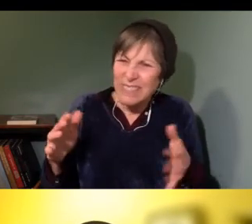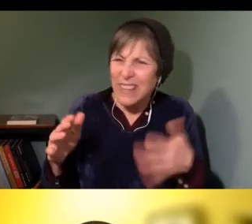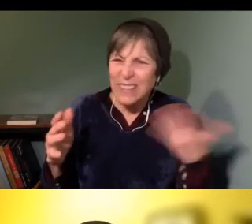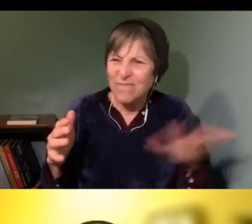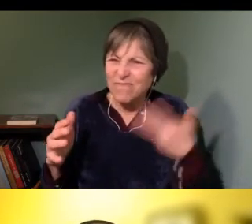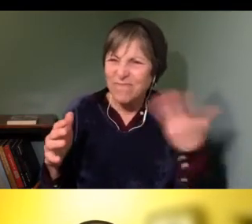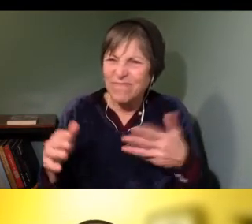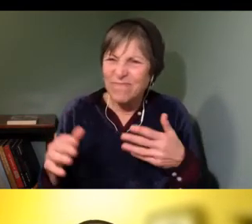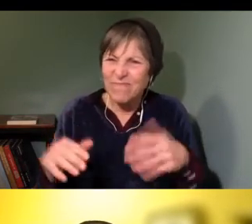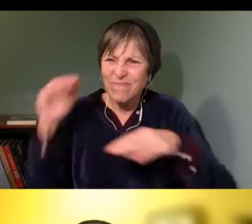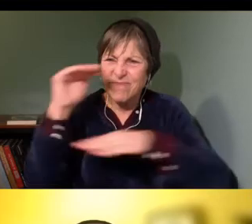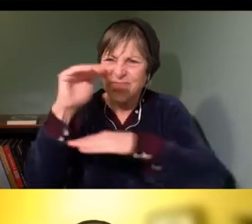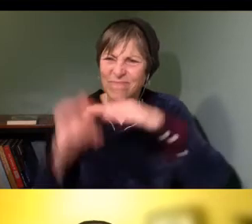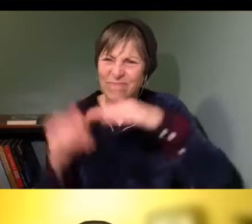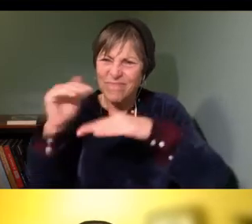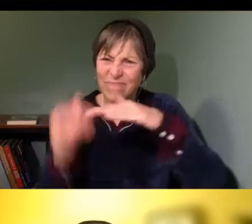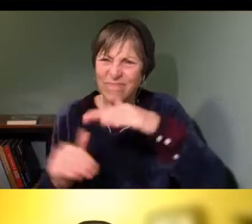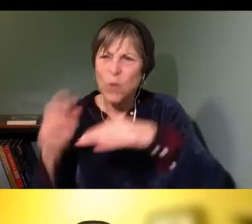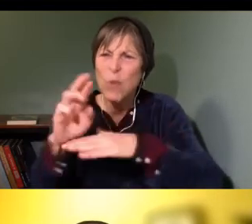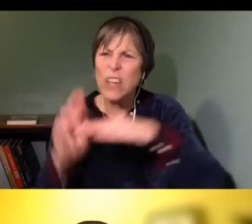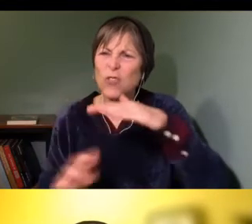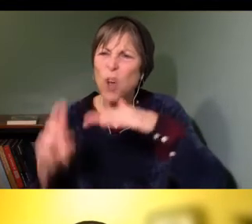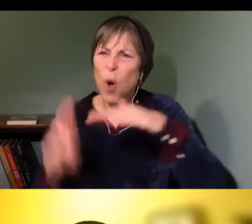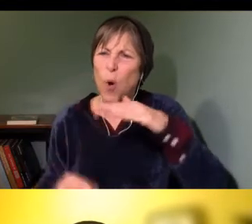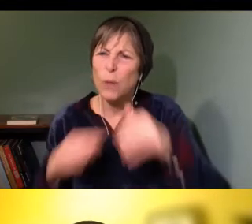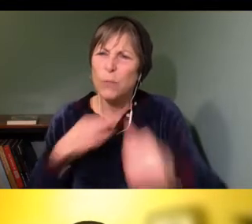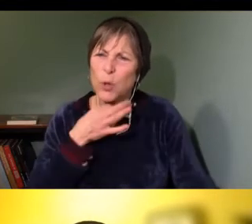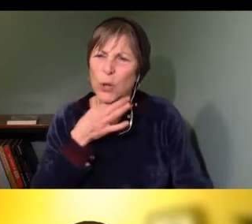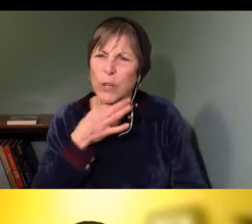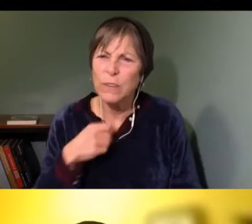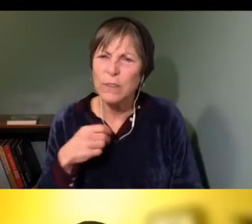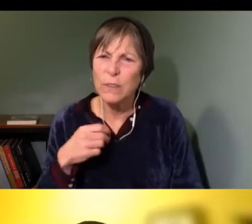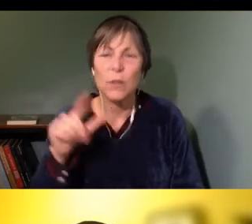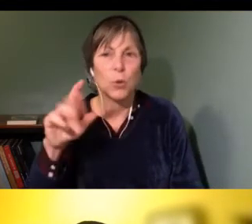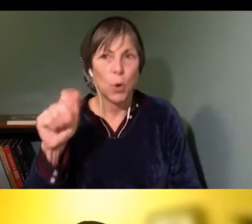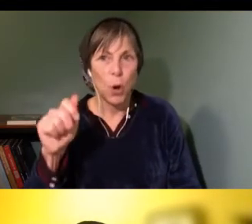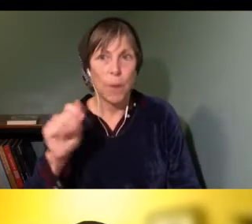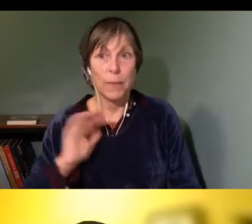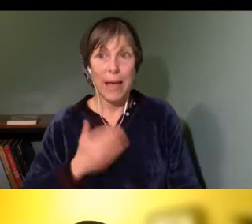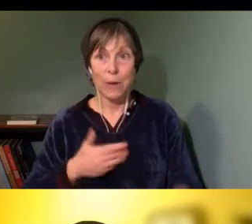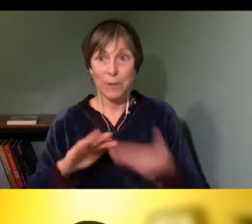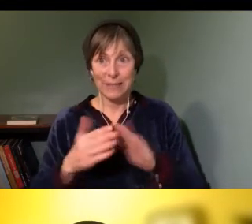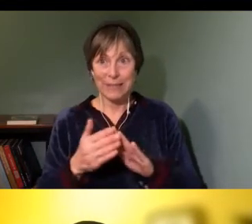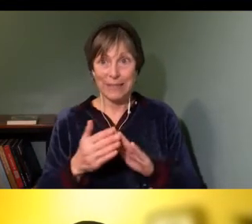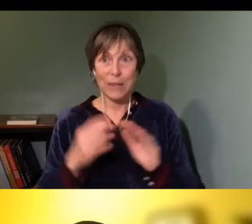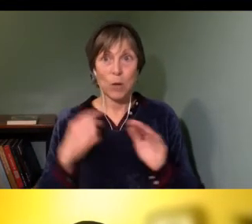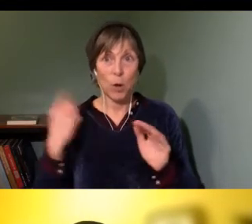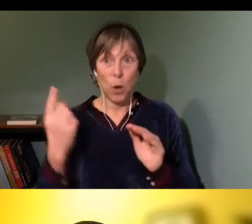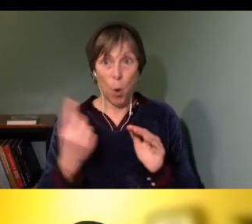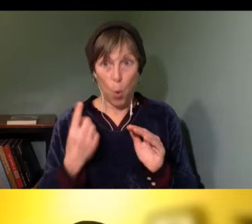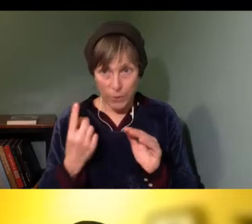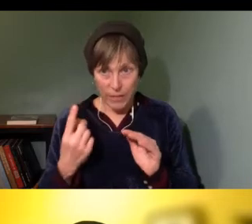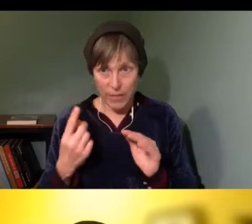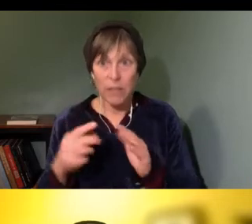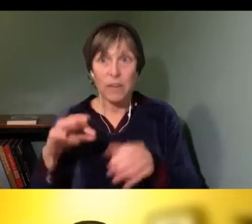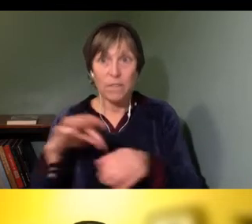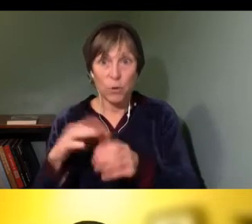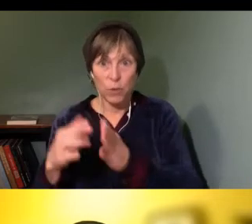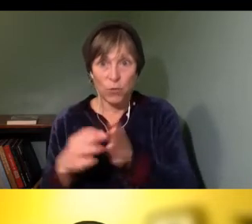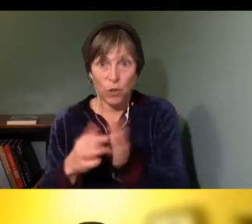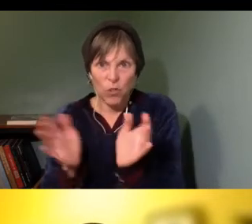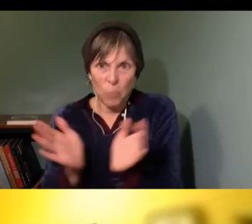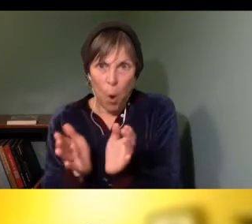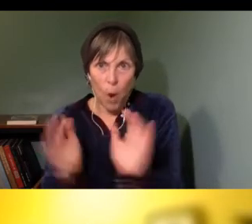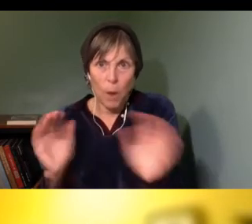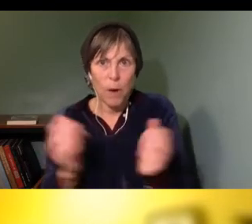ratio of those two groups sure yeah um so our city only voter registry is quite small compared to our larger